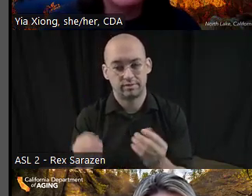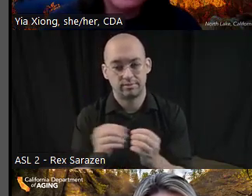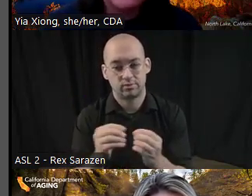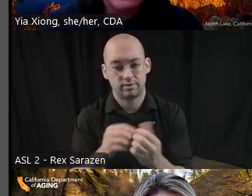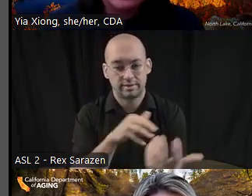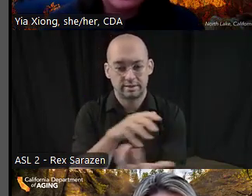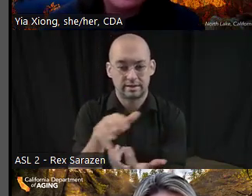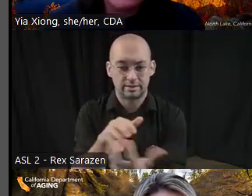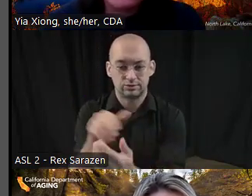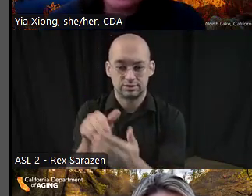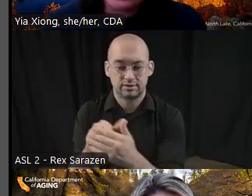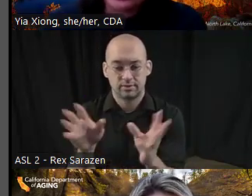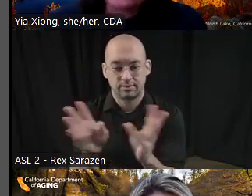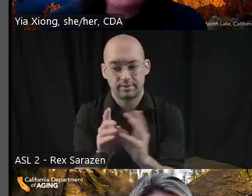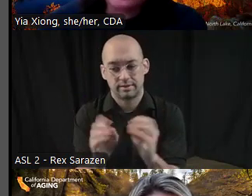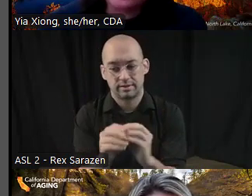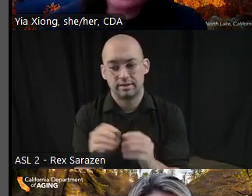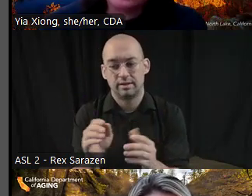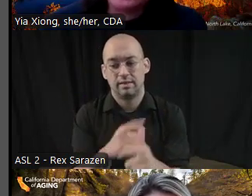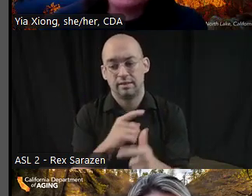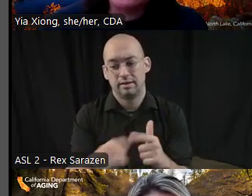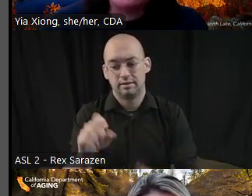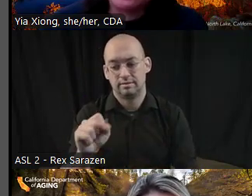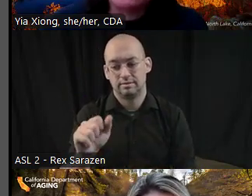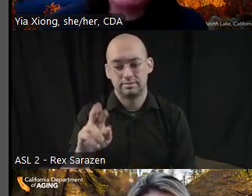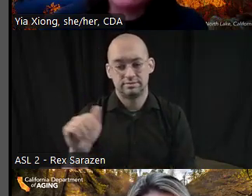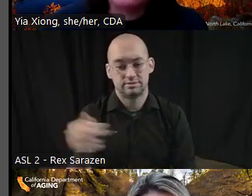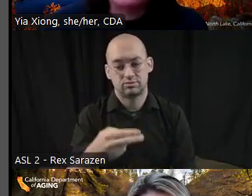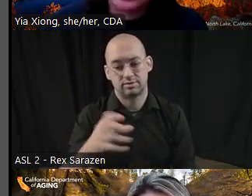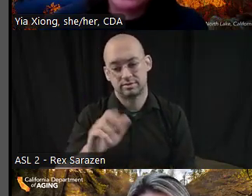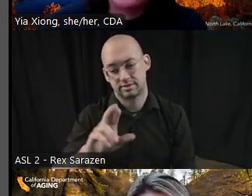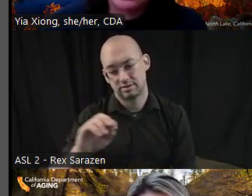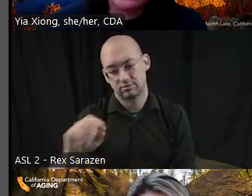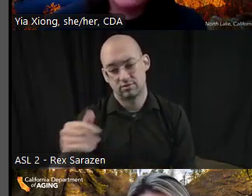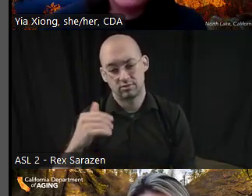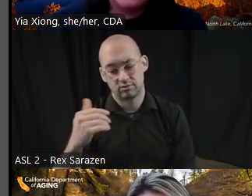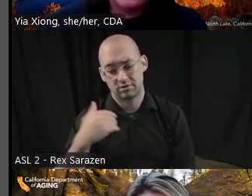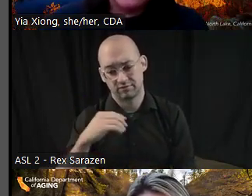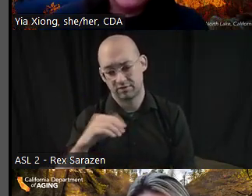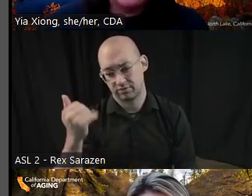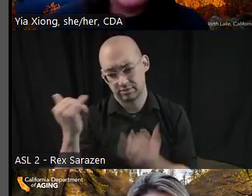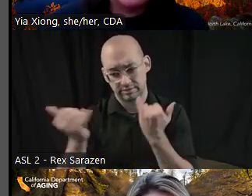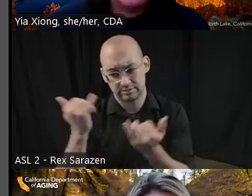the meetings. And then Sarah and Carol, I don't know if you guys have anything else to add to that.